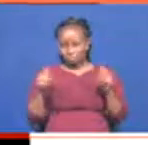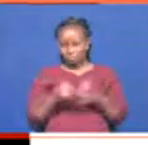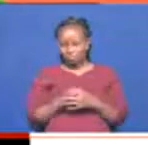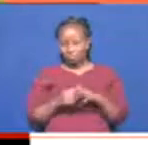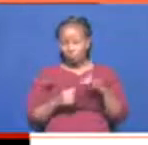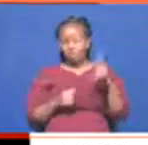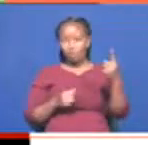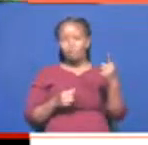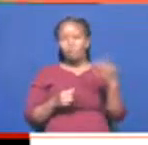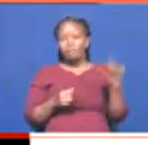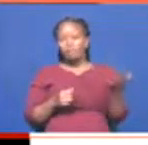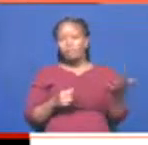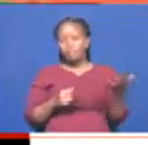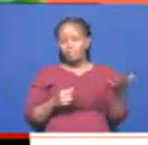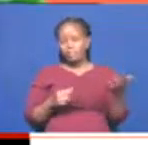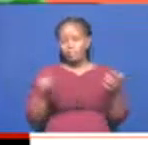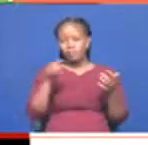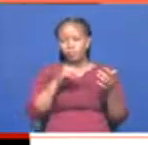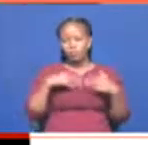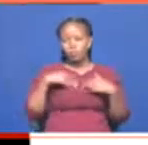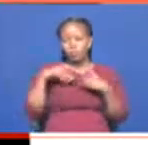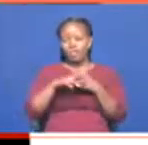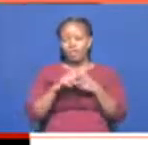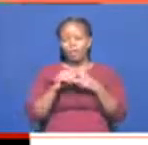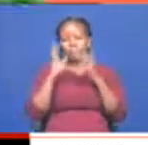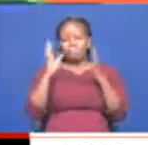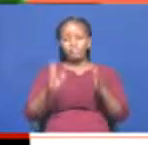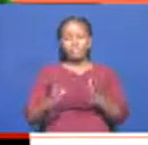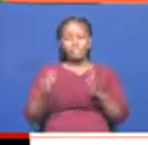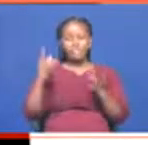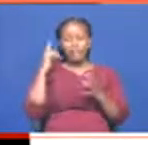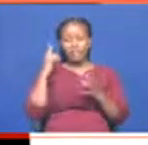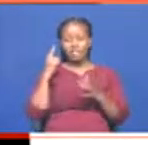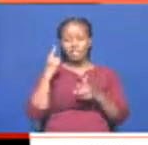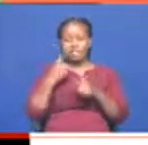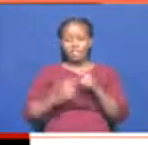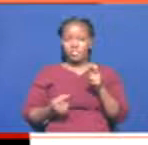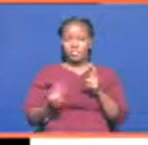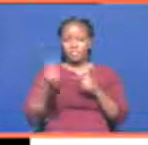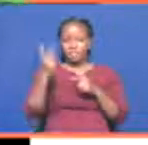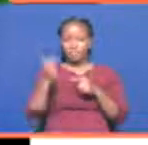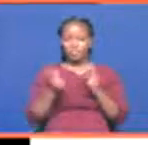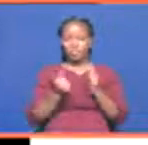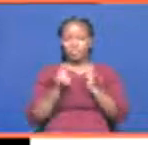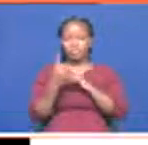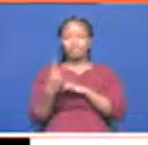we have the Engineers Act of 2011, which